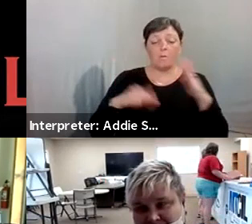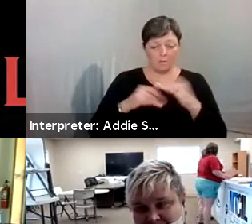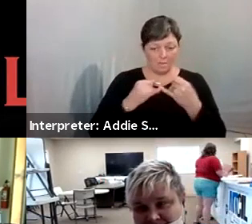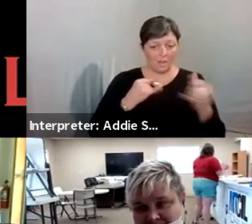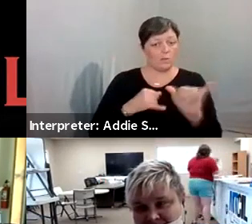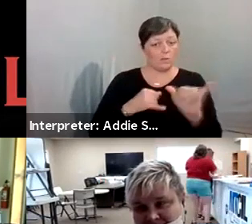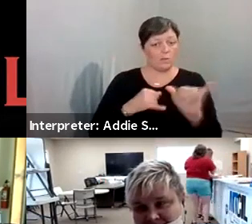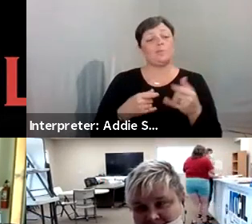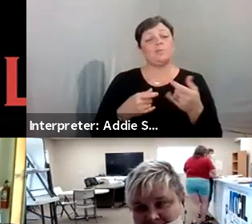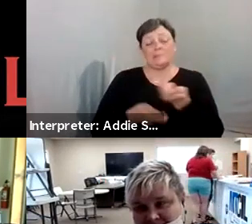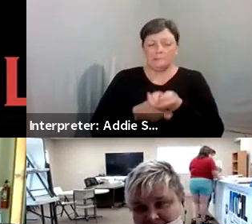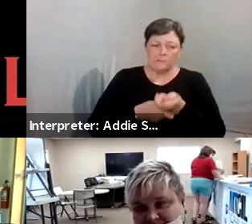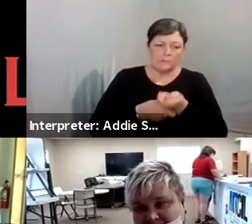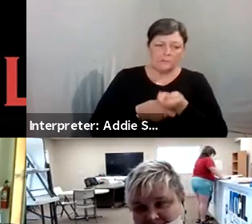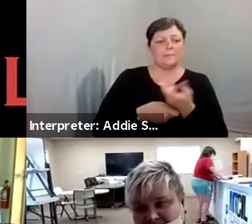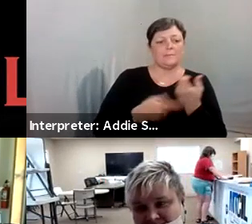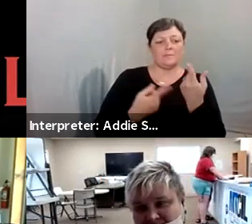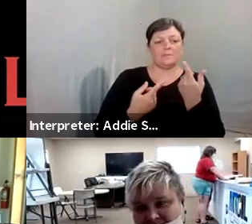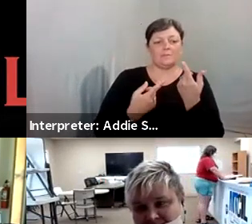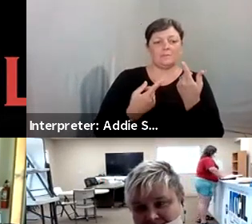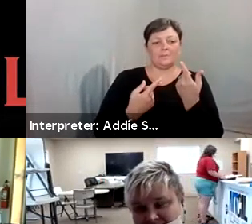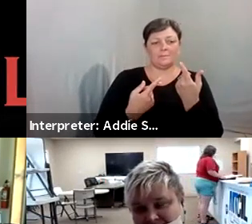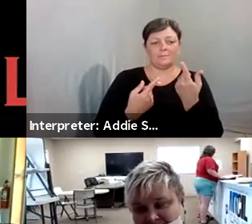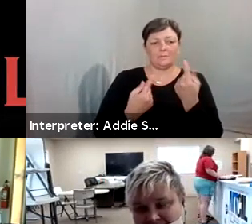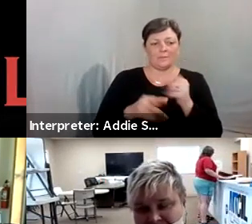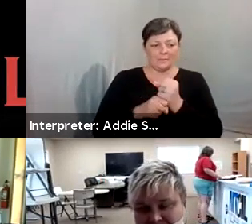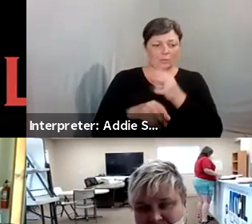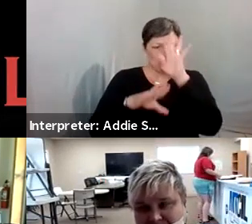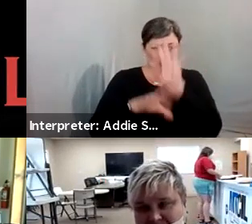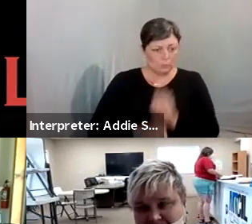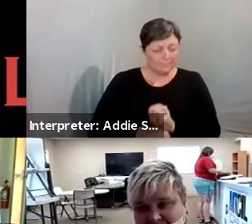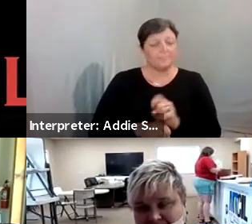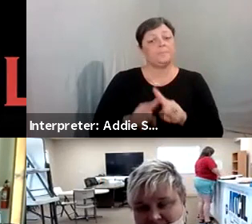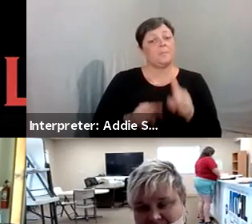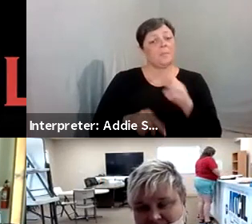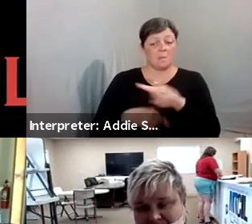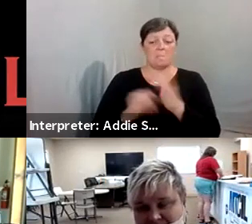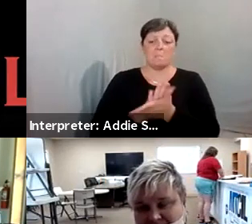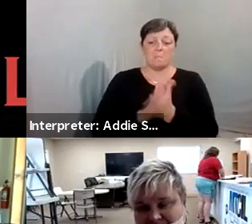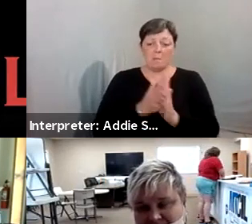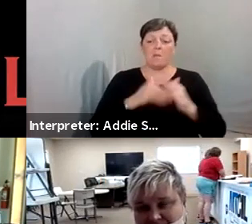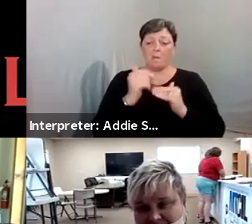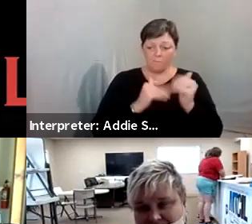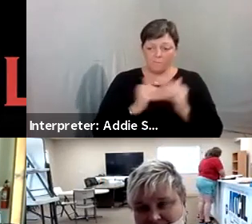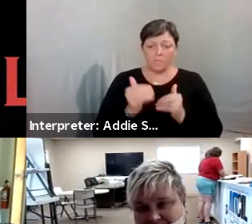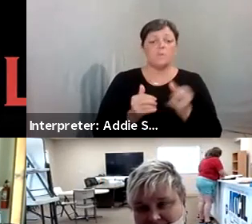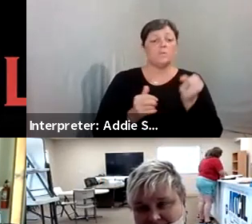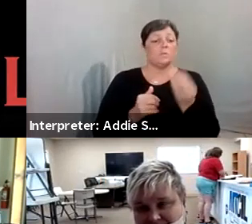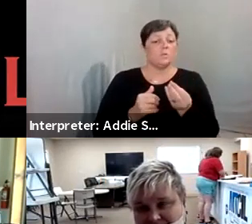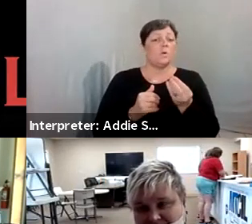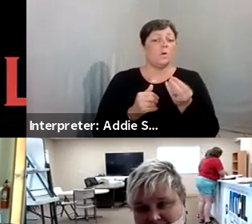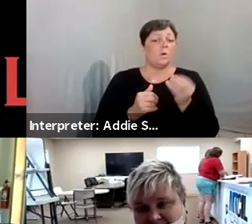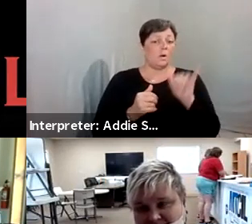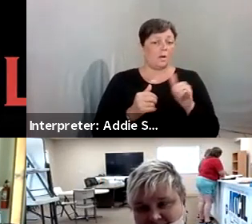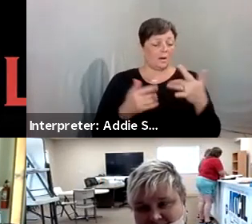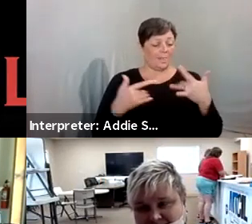took a little bit to get them acclimated, but they all became very comfortable with that. So to the degree that the